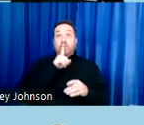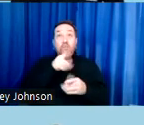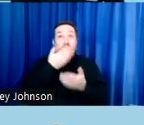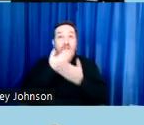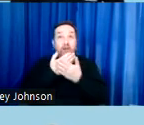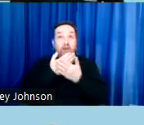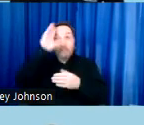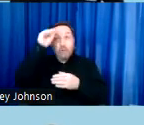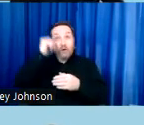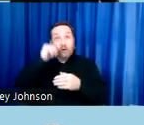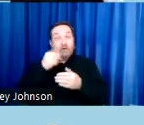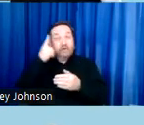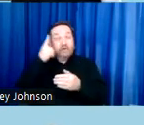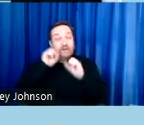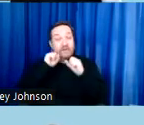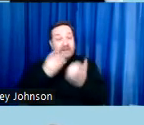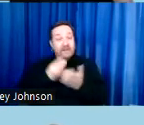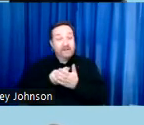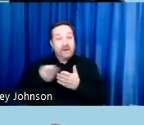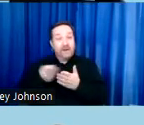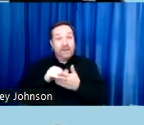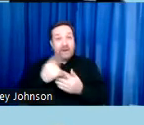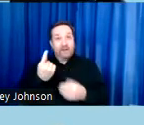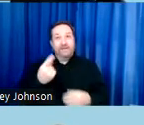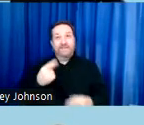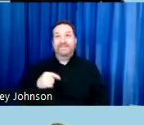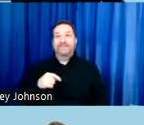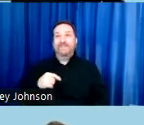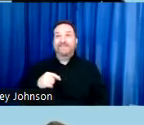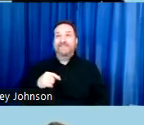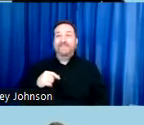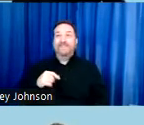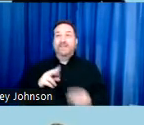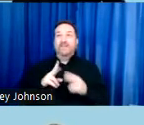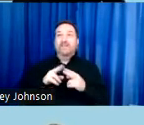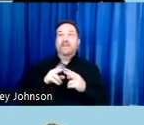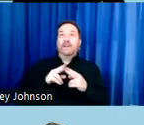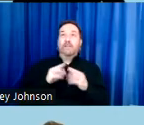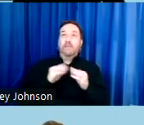to get you that one for Christmas. Yeah. All right, we have a couple more on the list